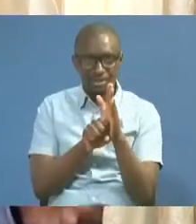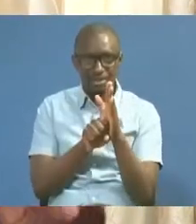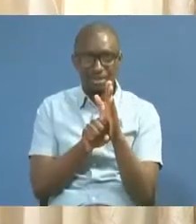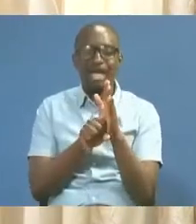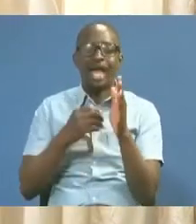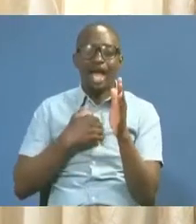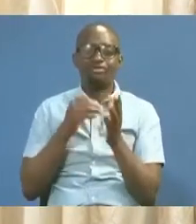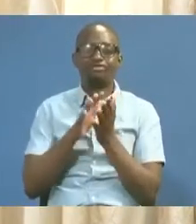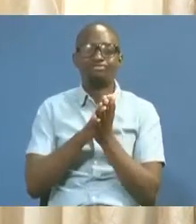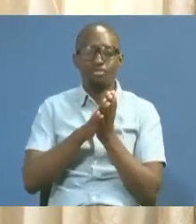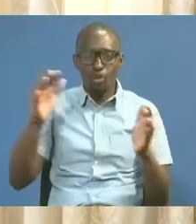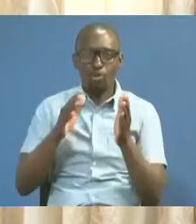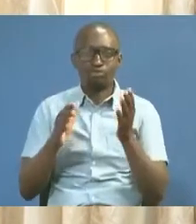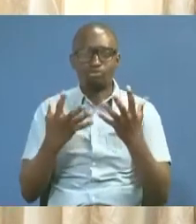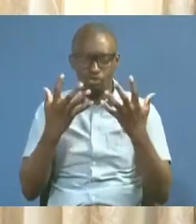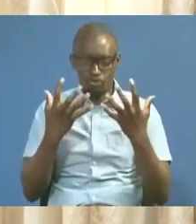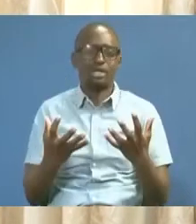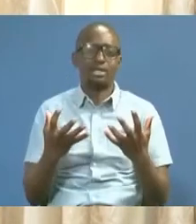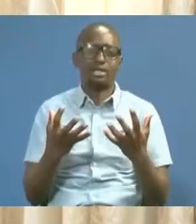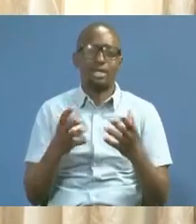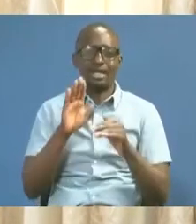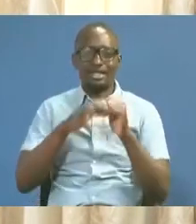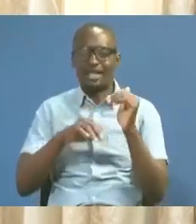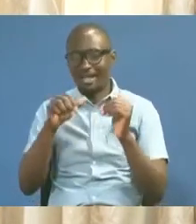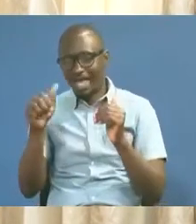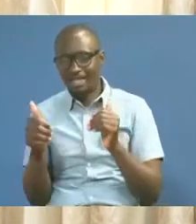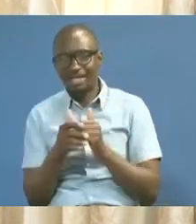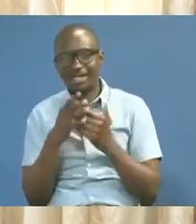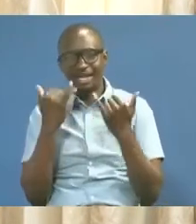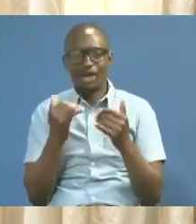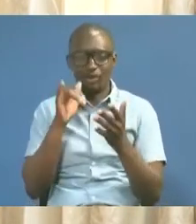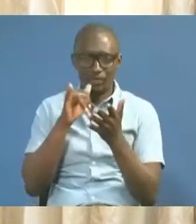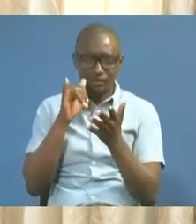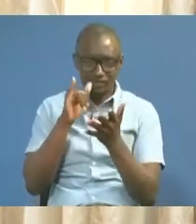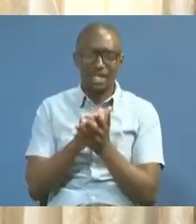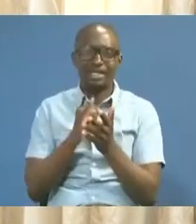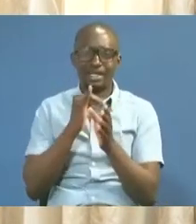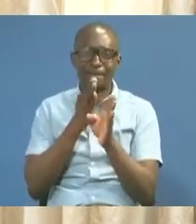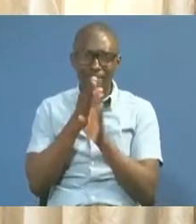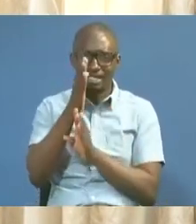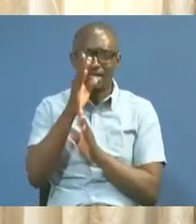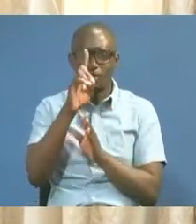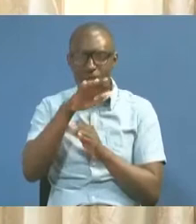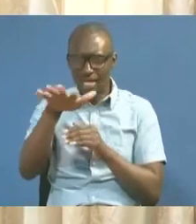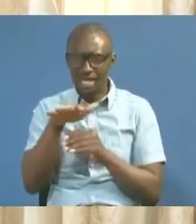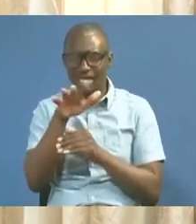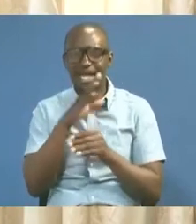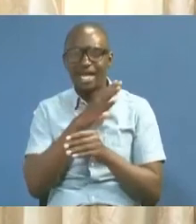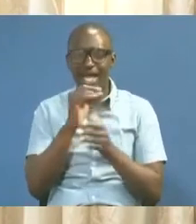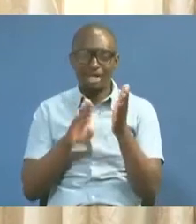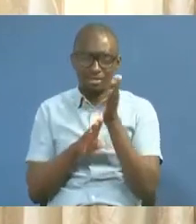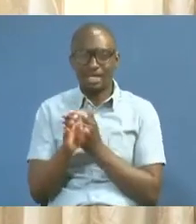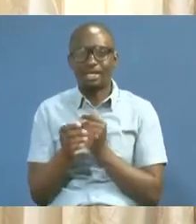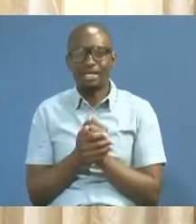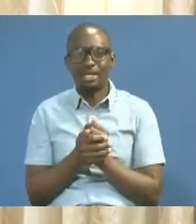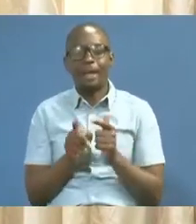twice the weight of the other one. That way, you'll be majoring in one area and minoring in another. However, if you decide